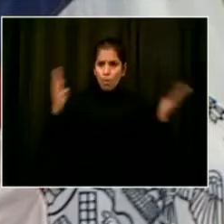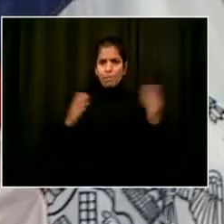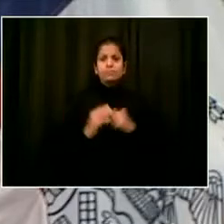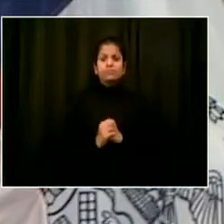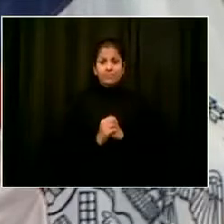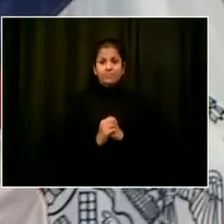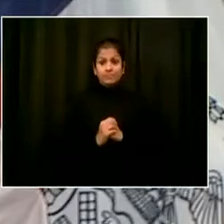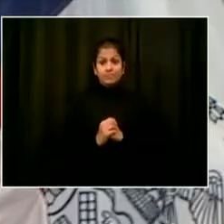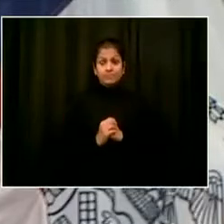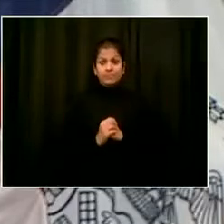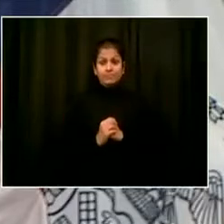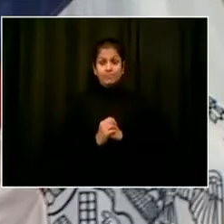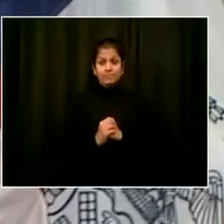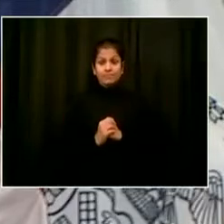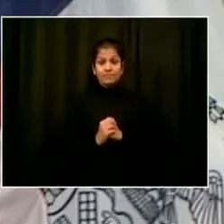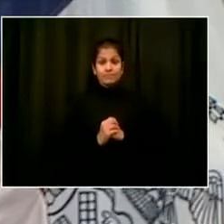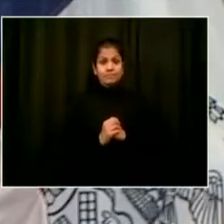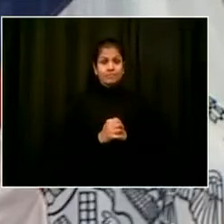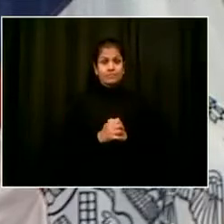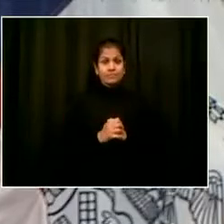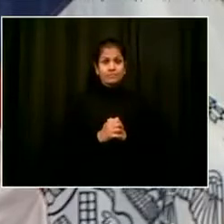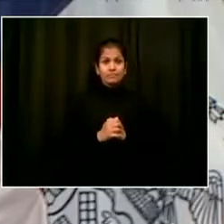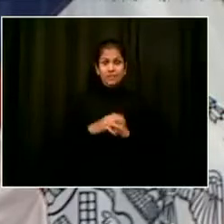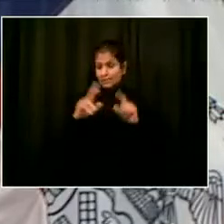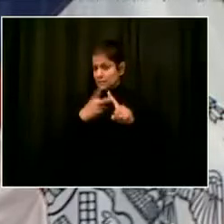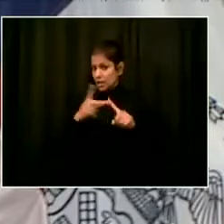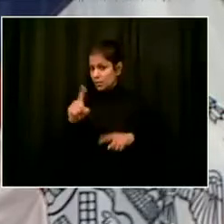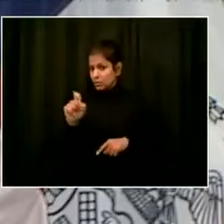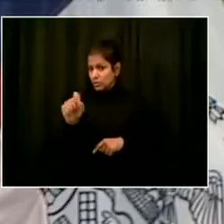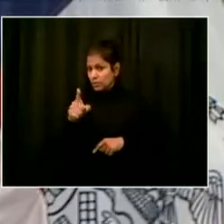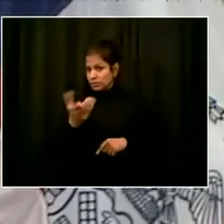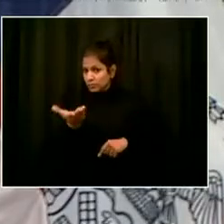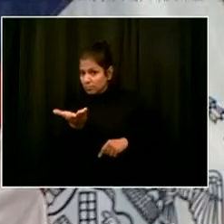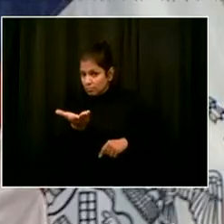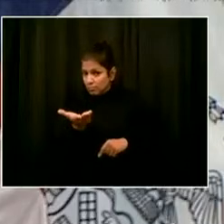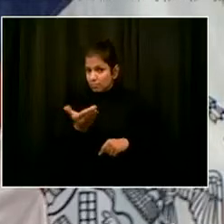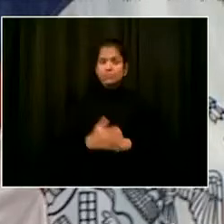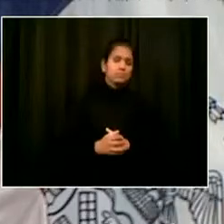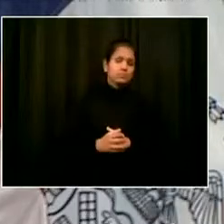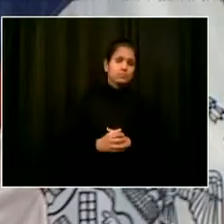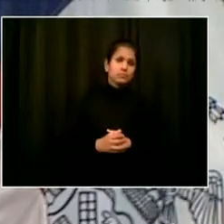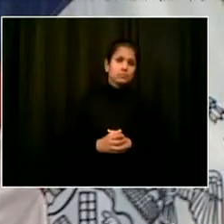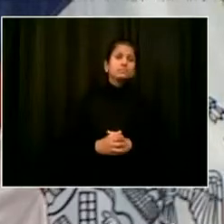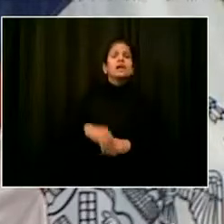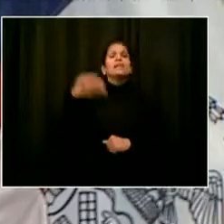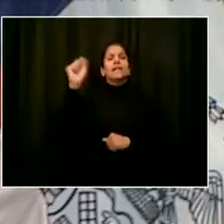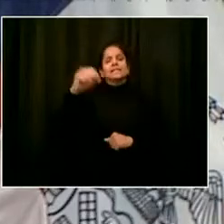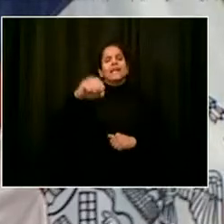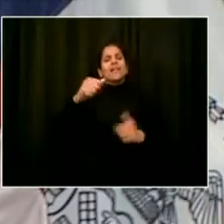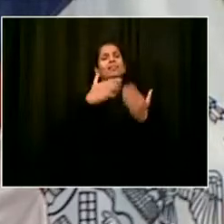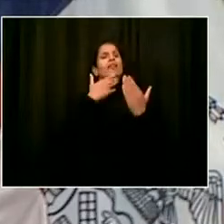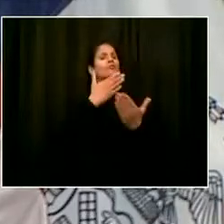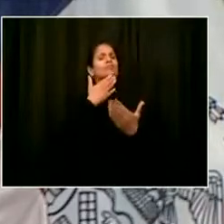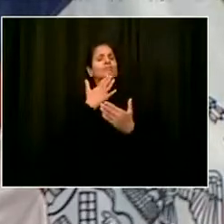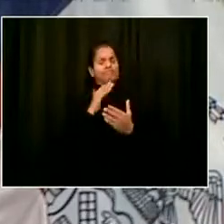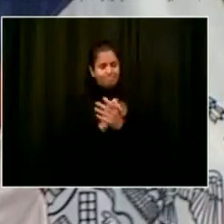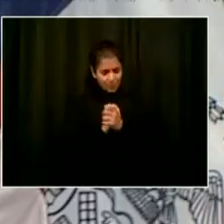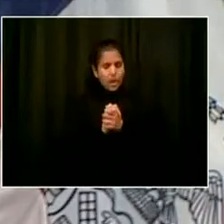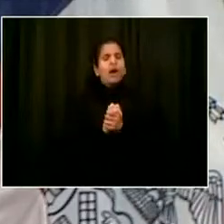go ahead for that um yeah thanks for that mayor so Switching gears that wanted to get your take on